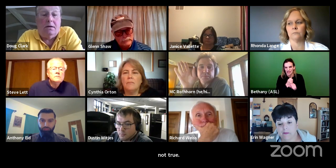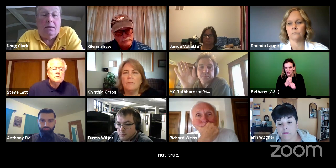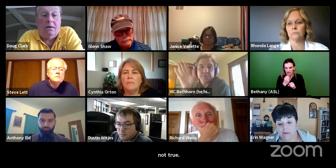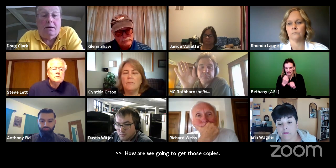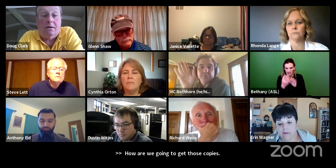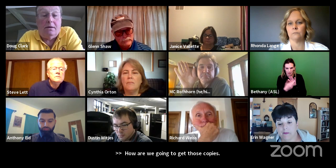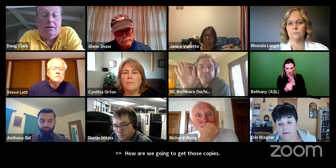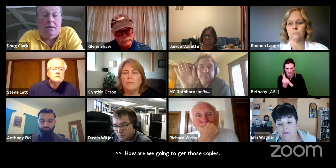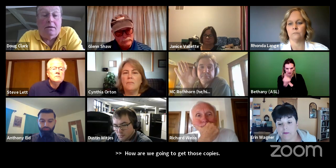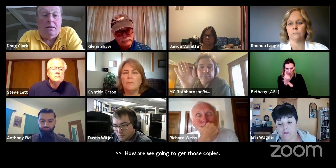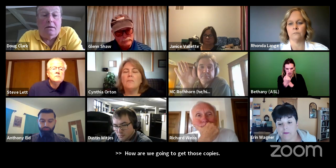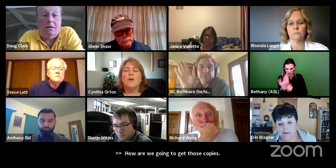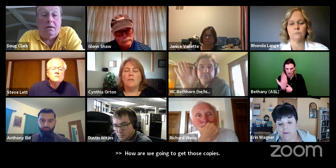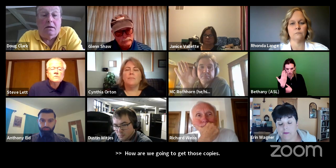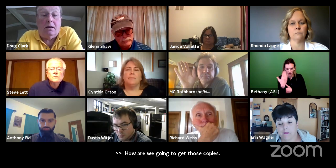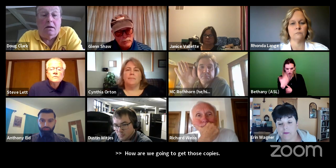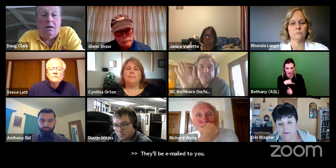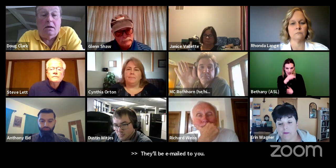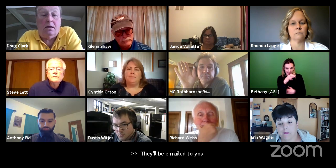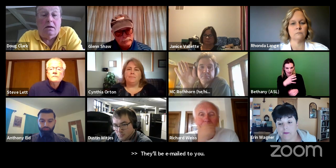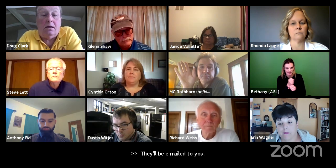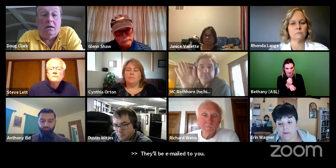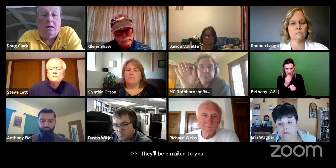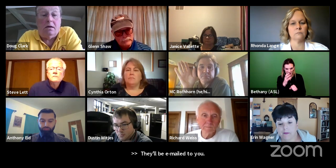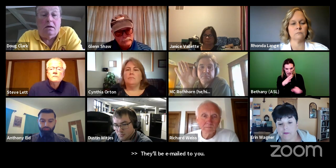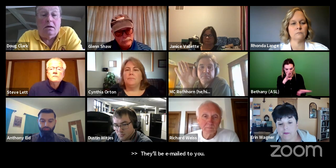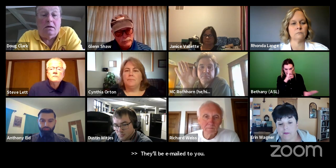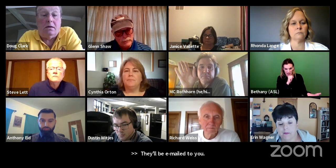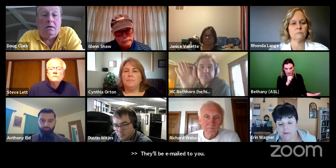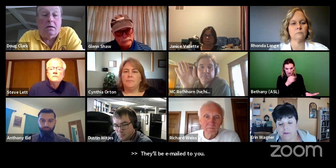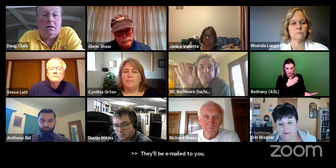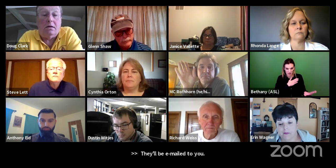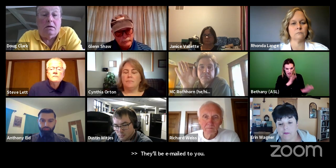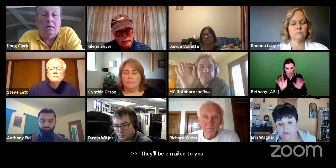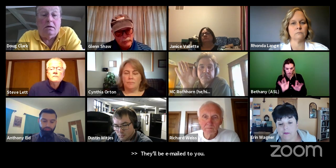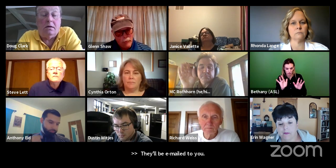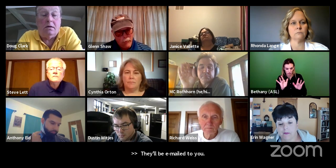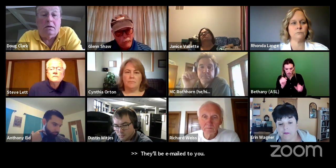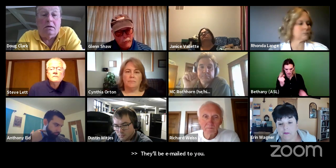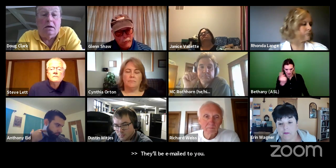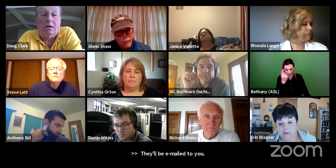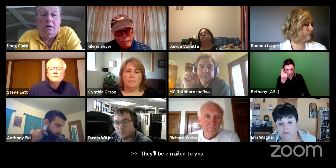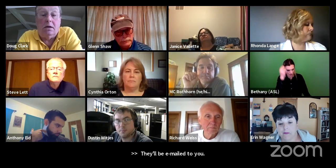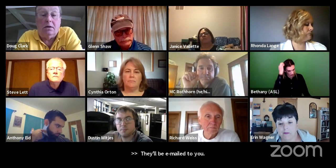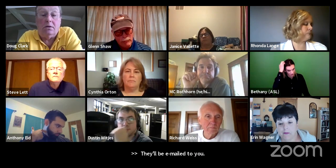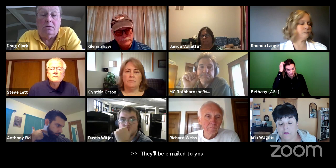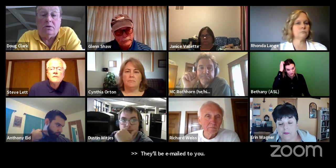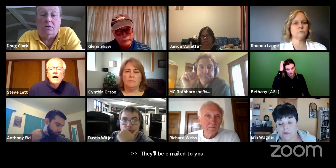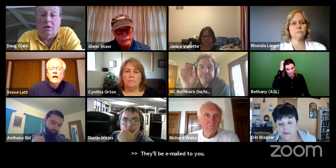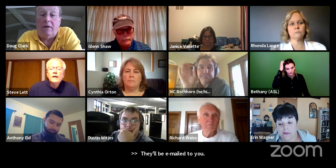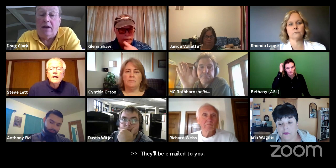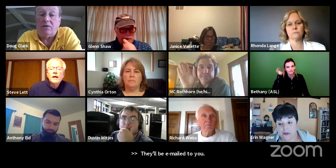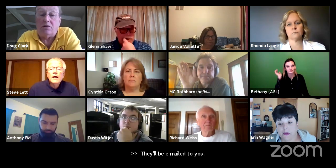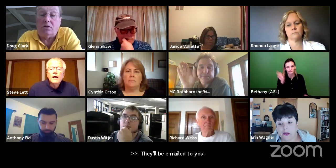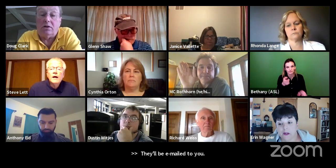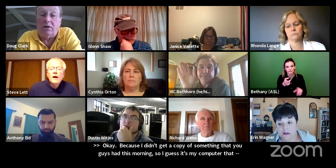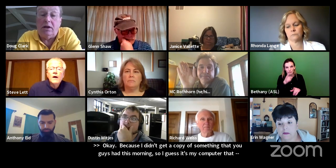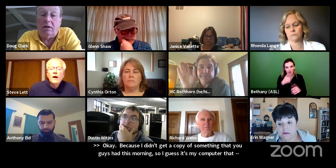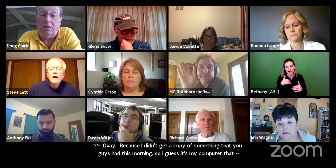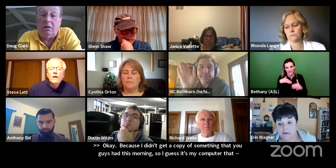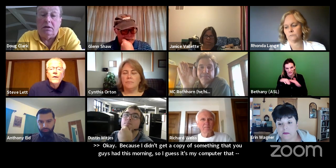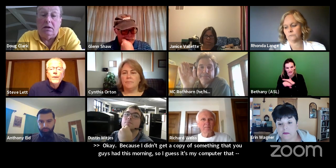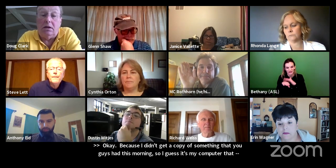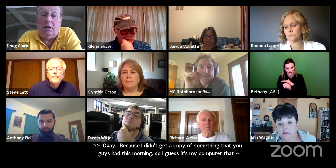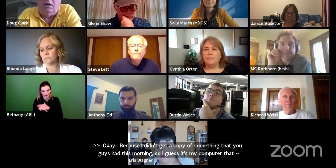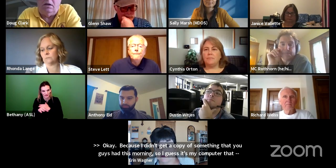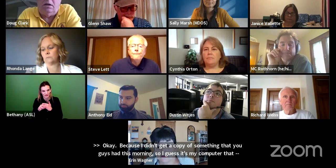that you guys had this morning. So I guess it's my computer that's kind of on the. Yeah. So you'll have access to all the